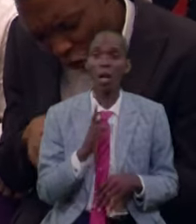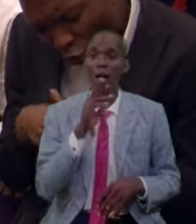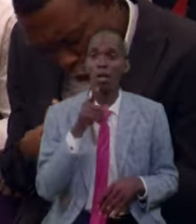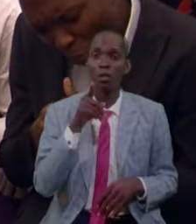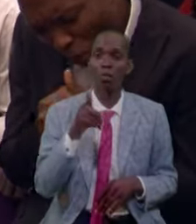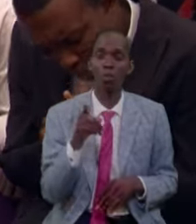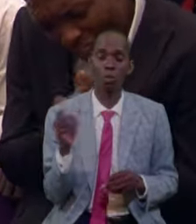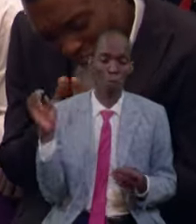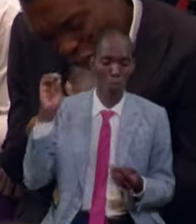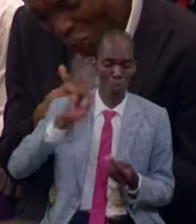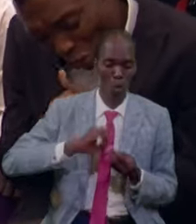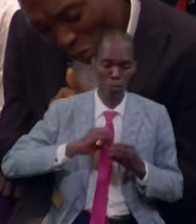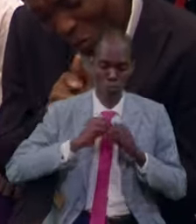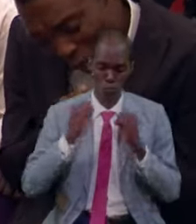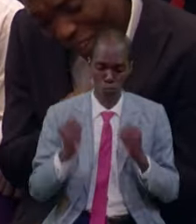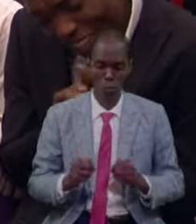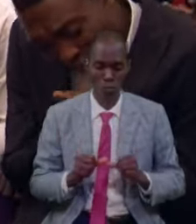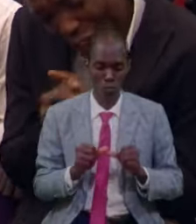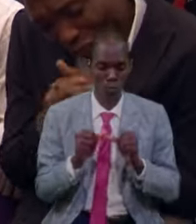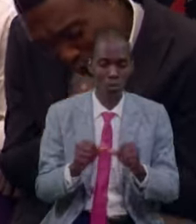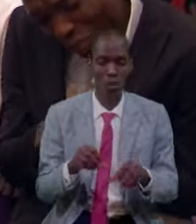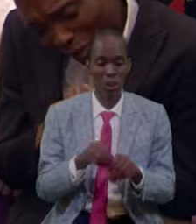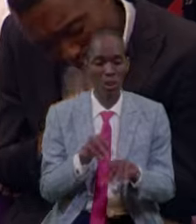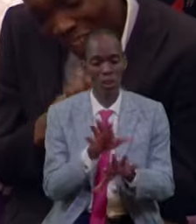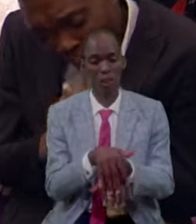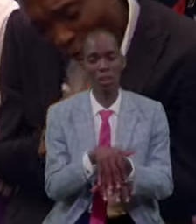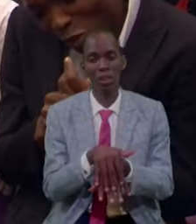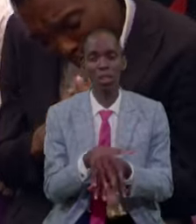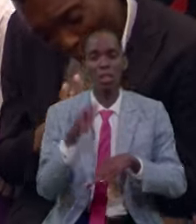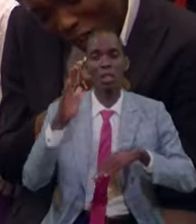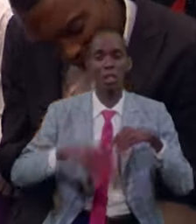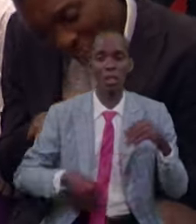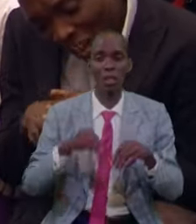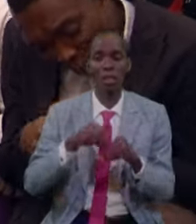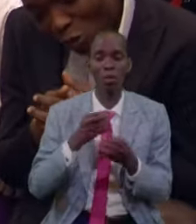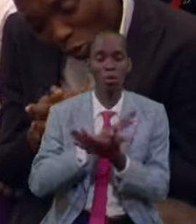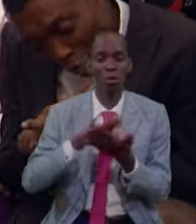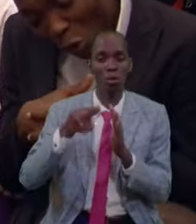in hypocrisy than in holiness?